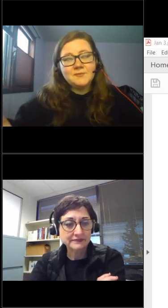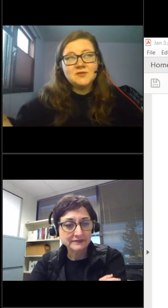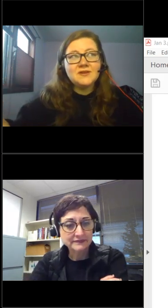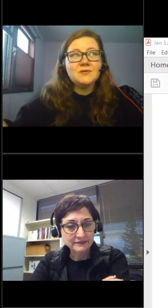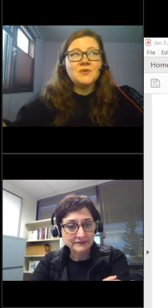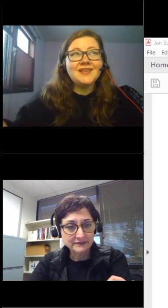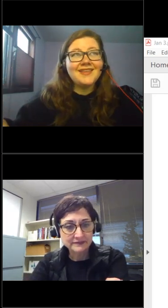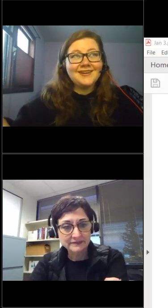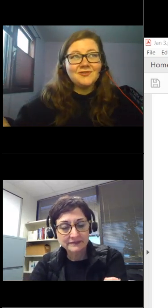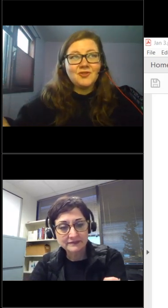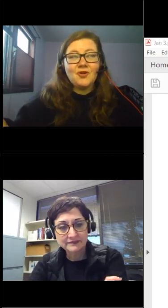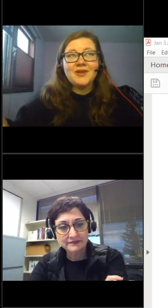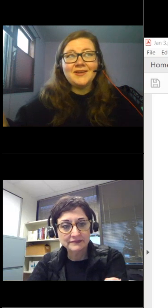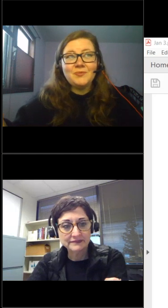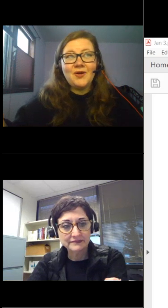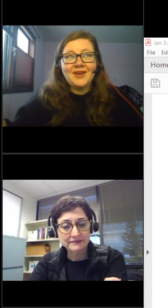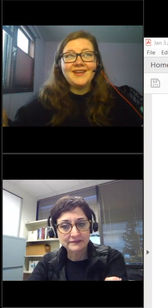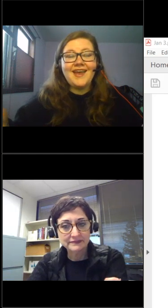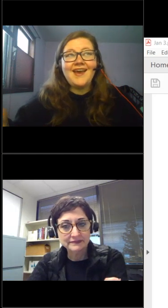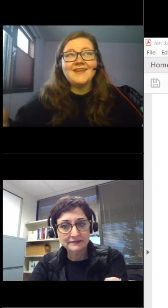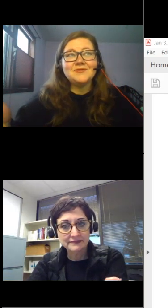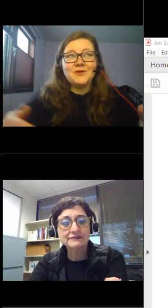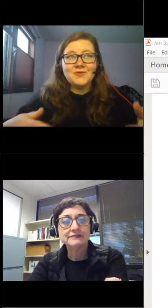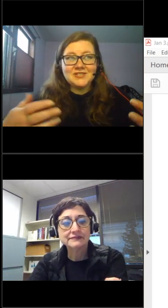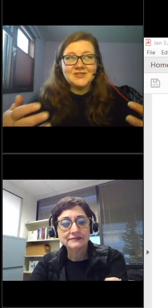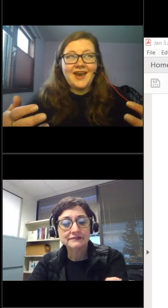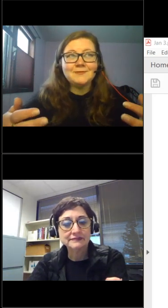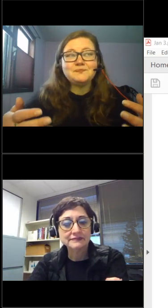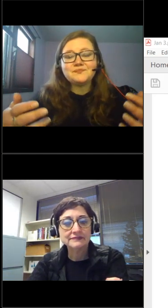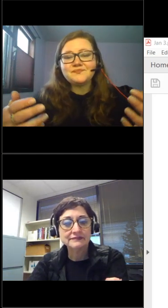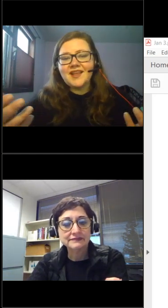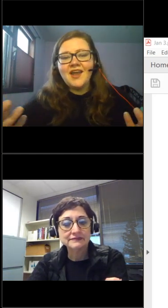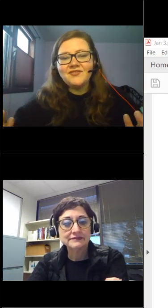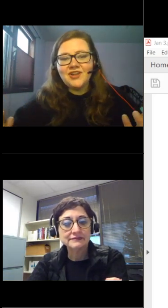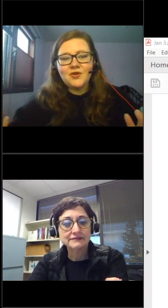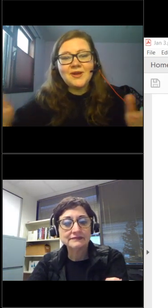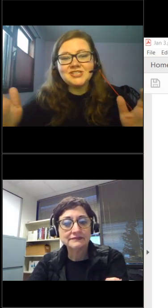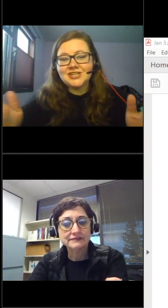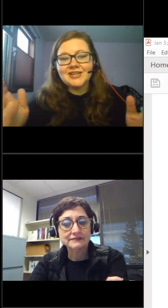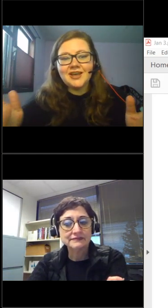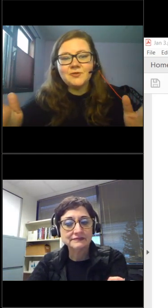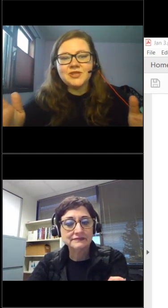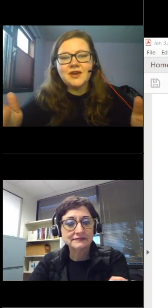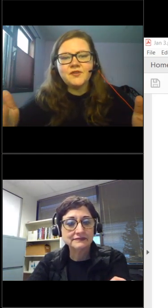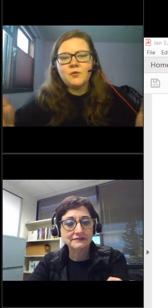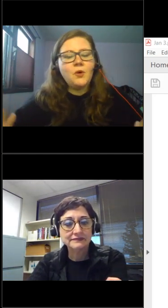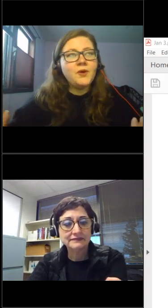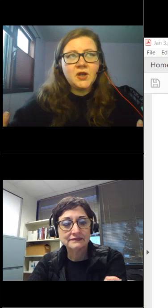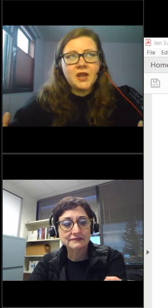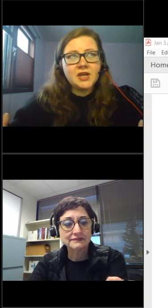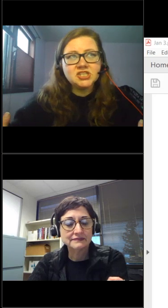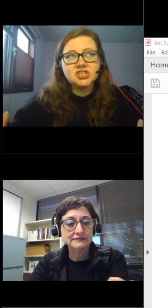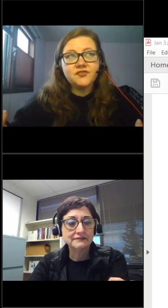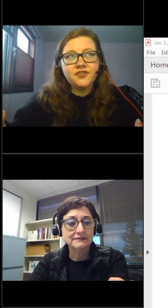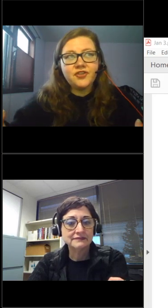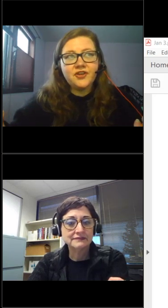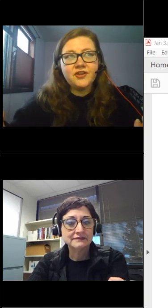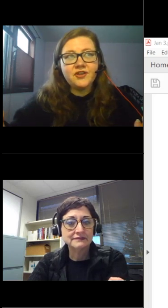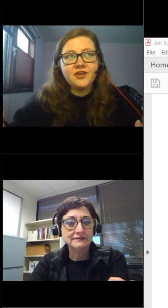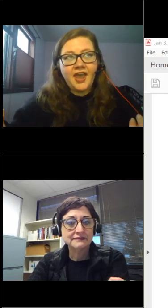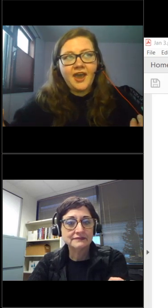Step two is going to be that enrollment component. And when we do that, I have another question in line with that of like, well, when can I register